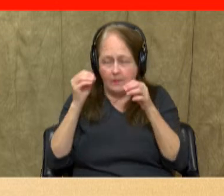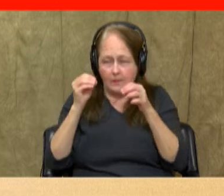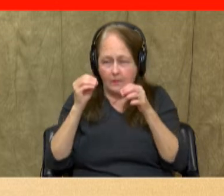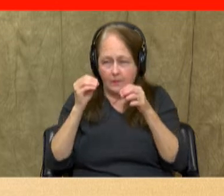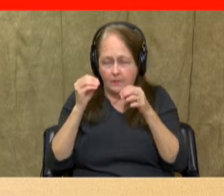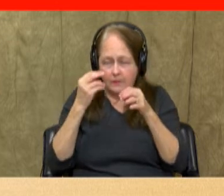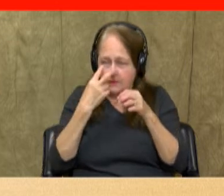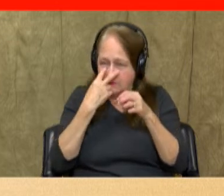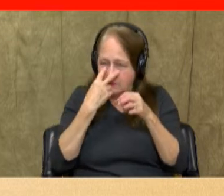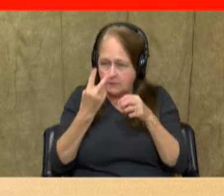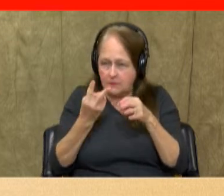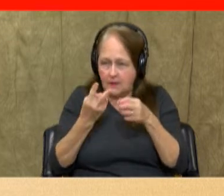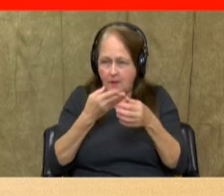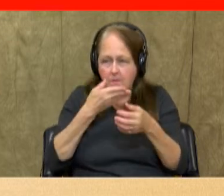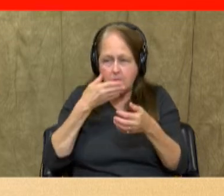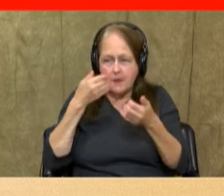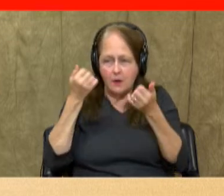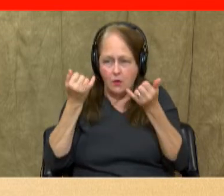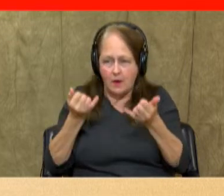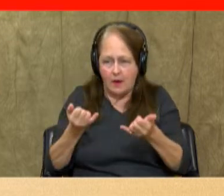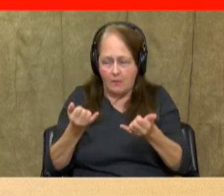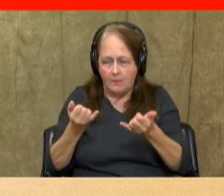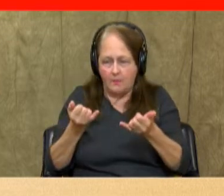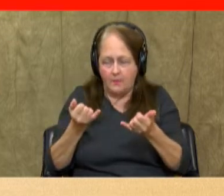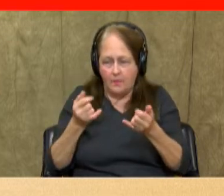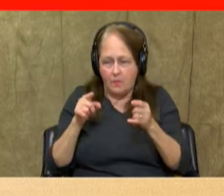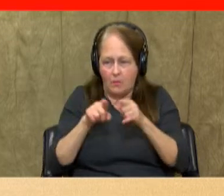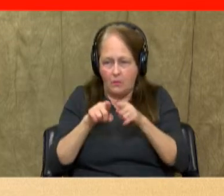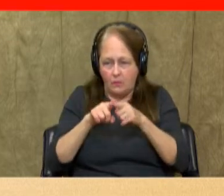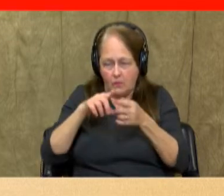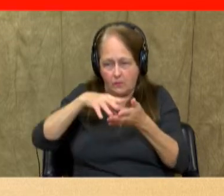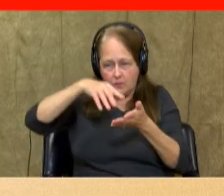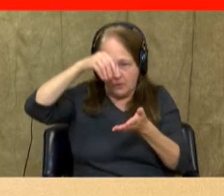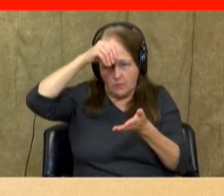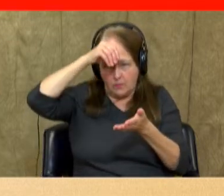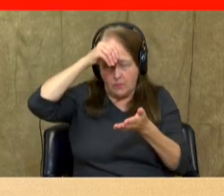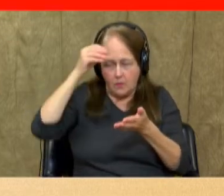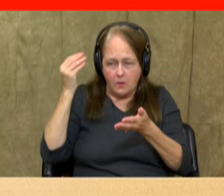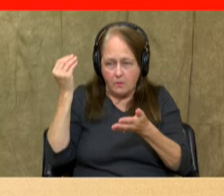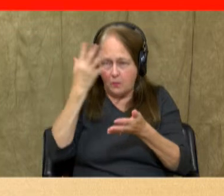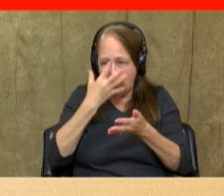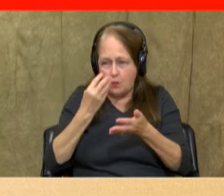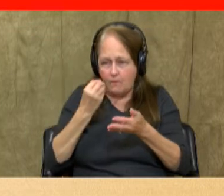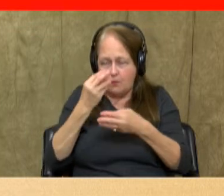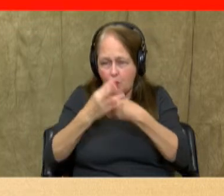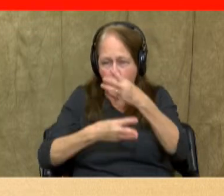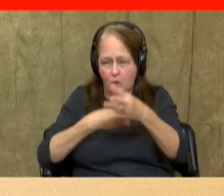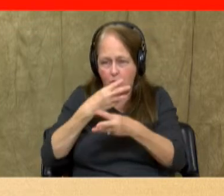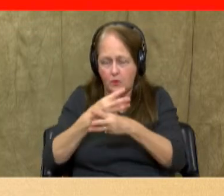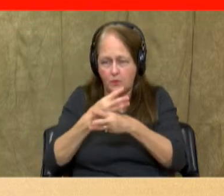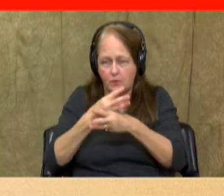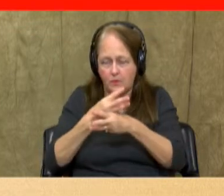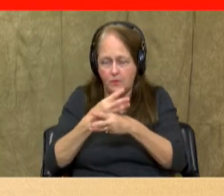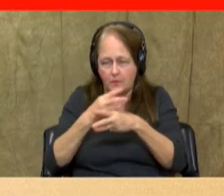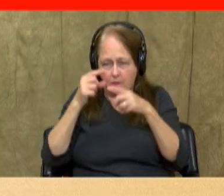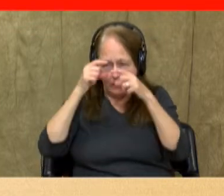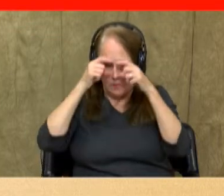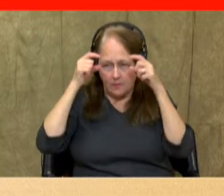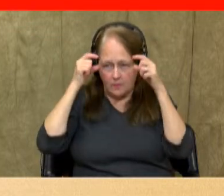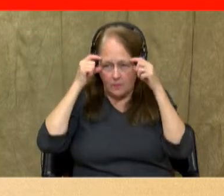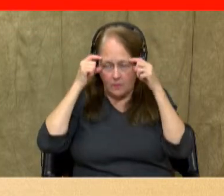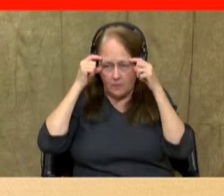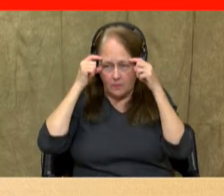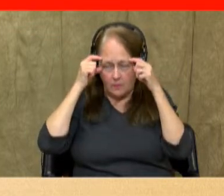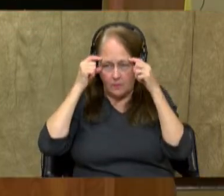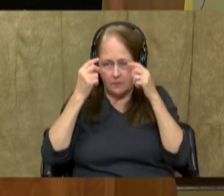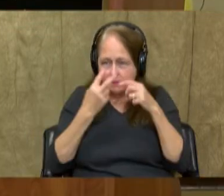so he could see better now. He also was learning how beautiful the world was after he received those glasses so